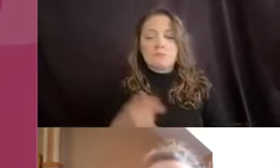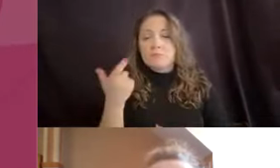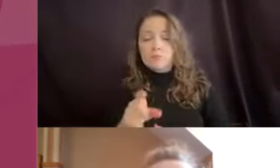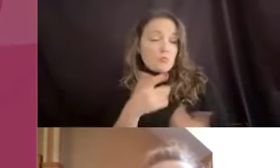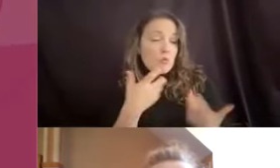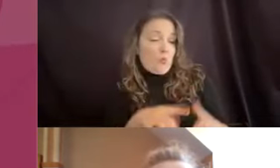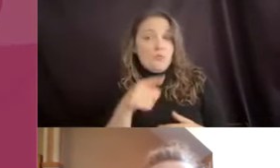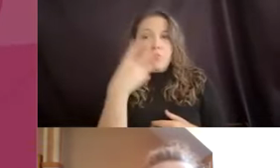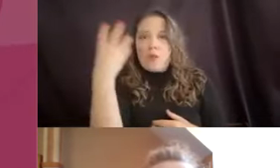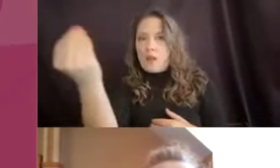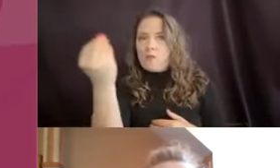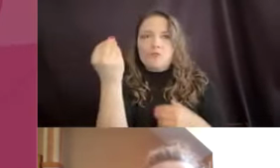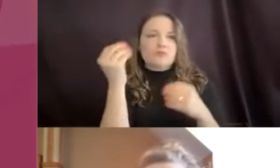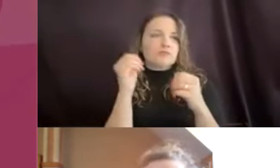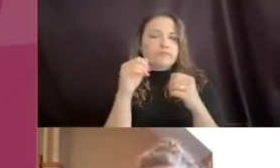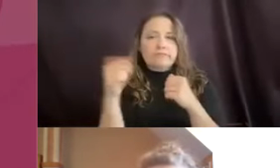activities,